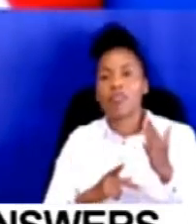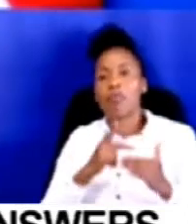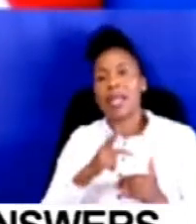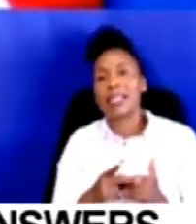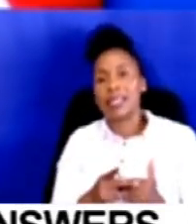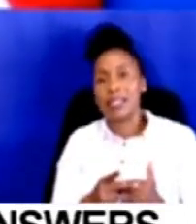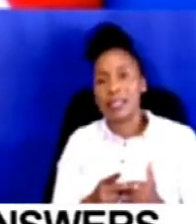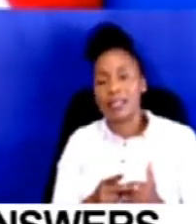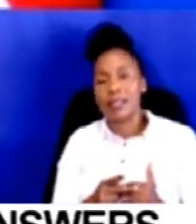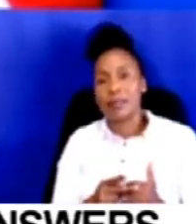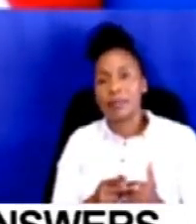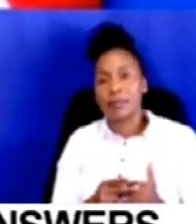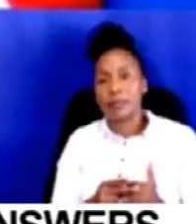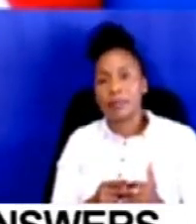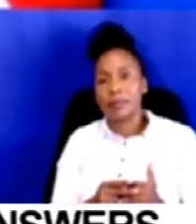Probably, I'm not saying